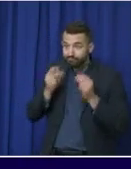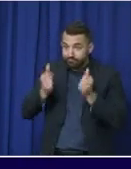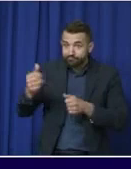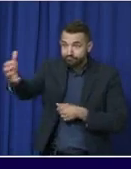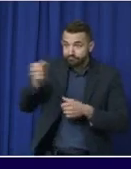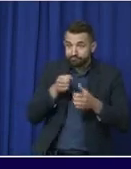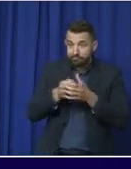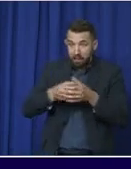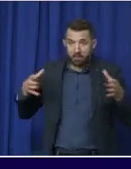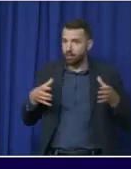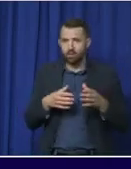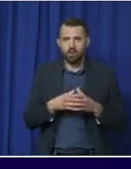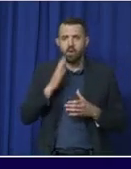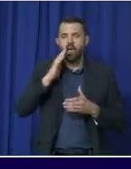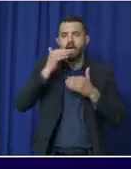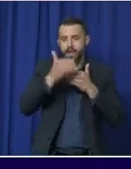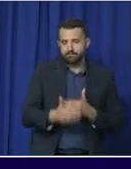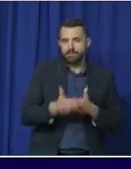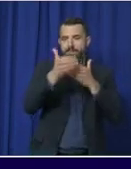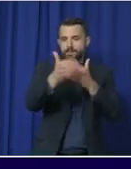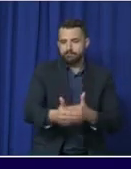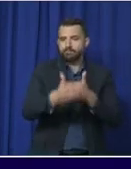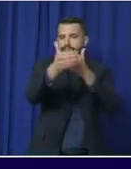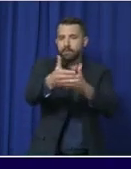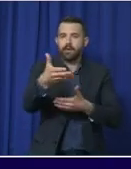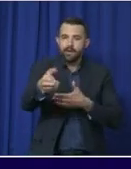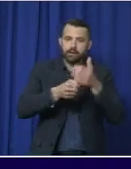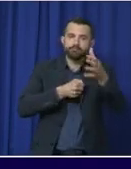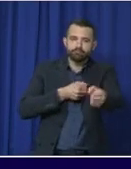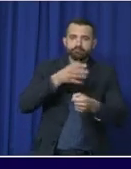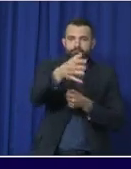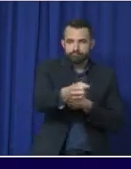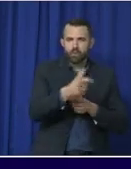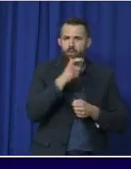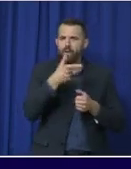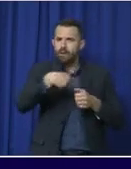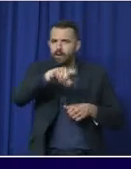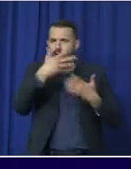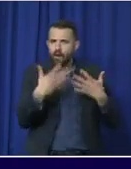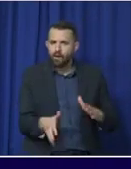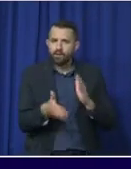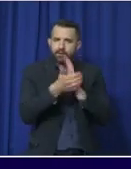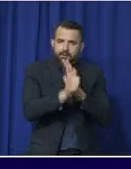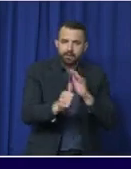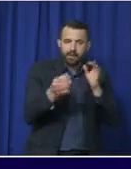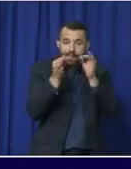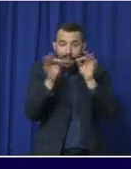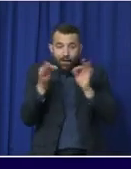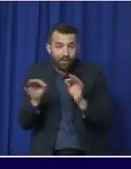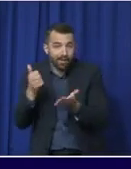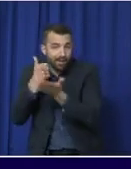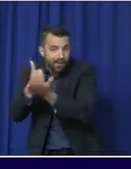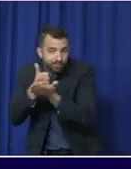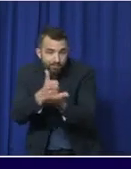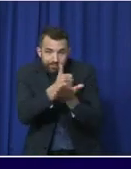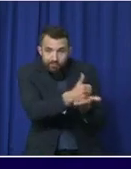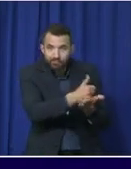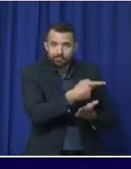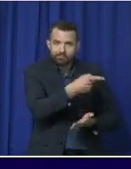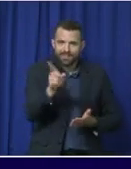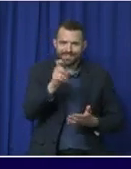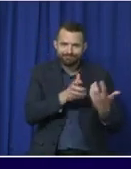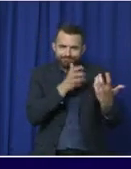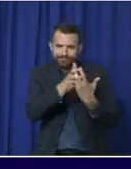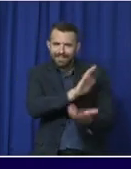will prioritize proficiency in multiple languages to help address the disproportionately high rates of COVID-19 among racial and